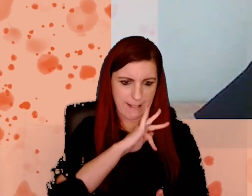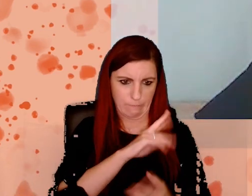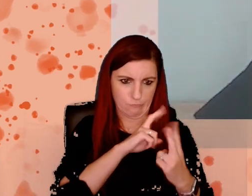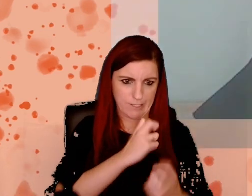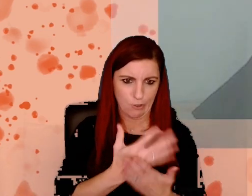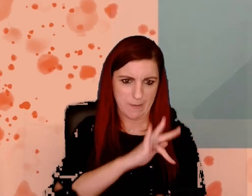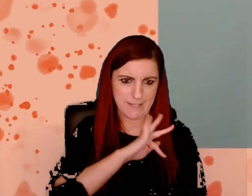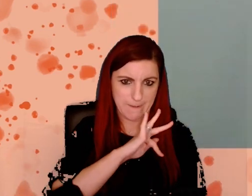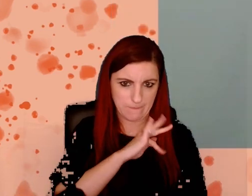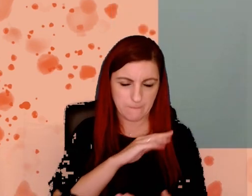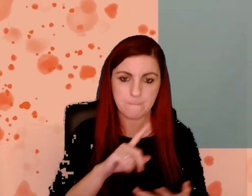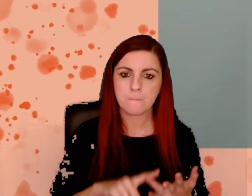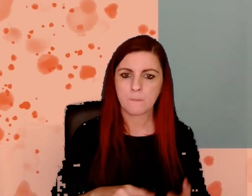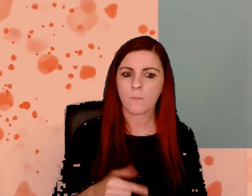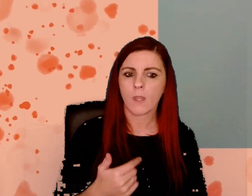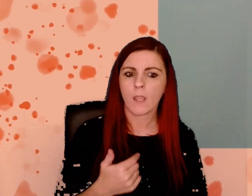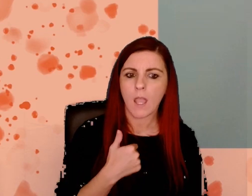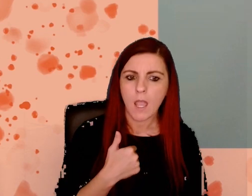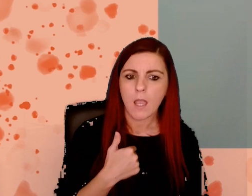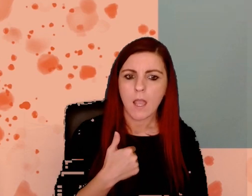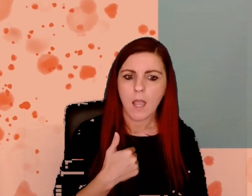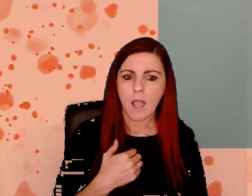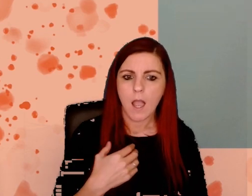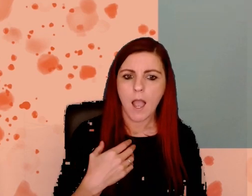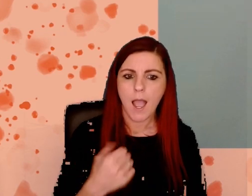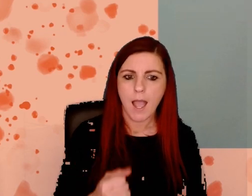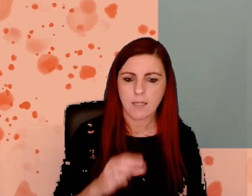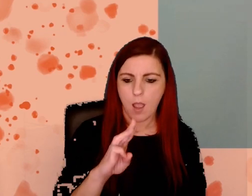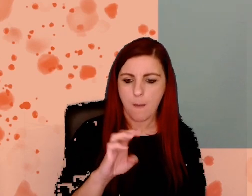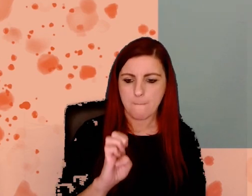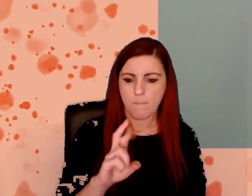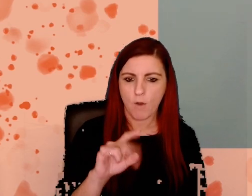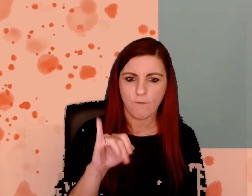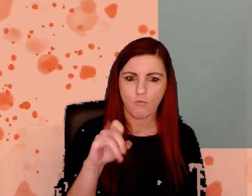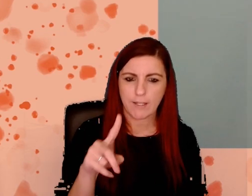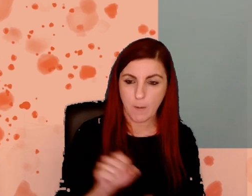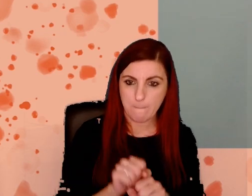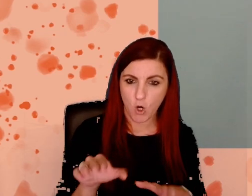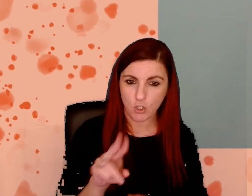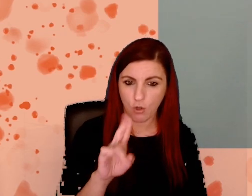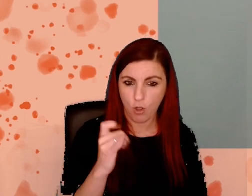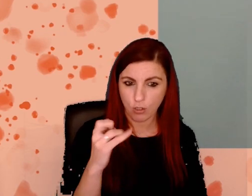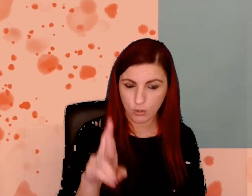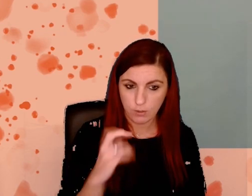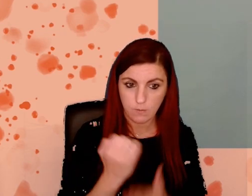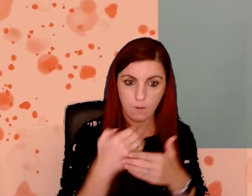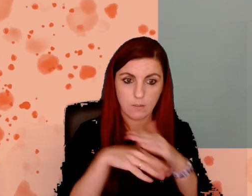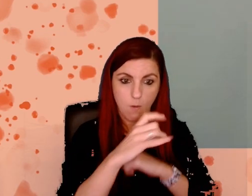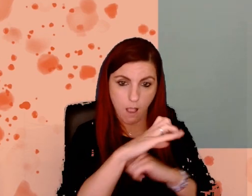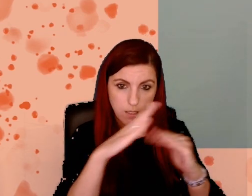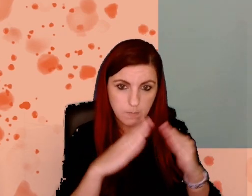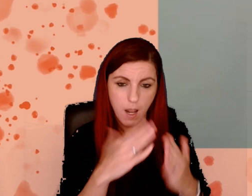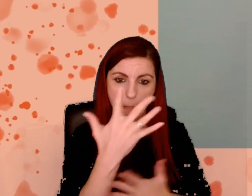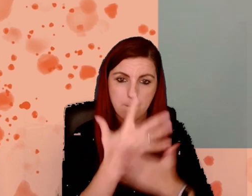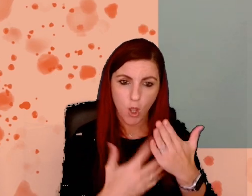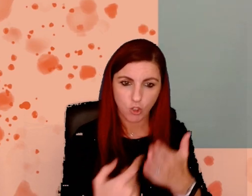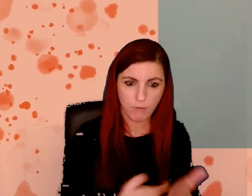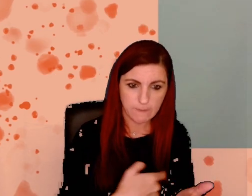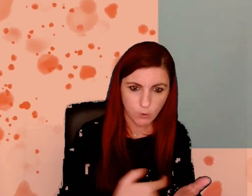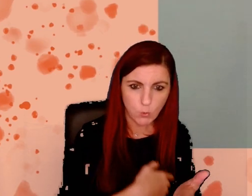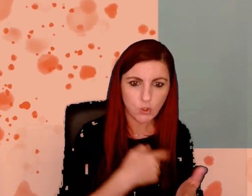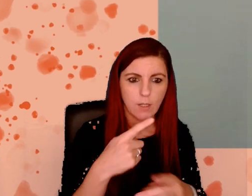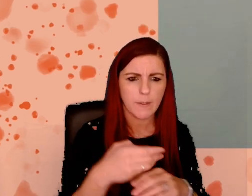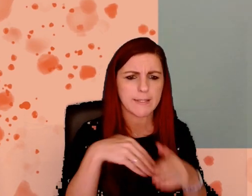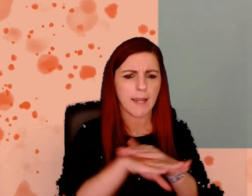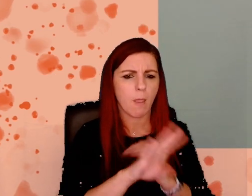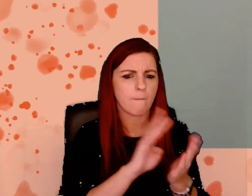self-research. I had a perforated ulcer. Ended up in hospital, blood transfusions. I went into hospital the